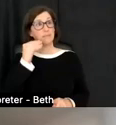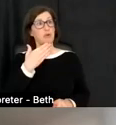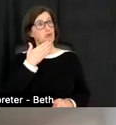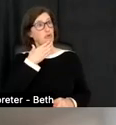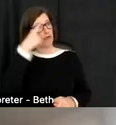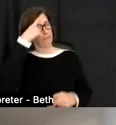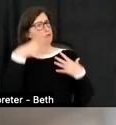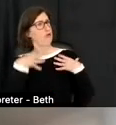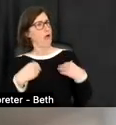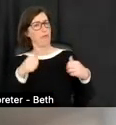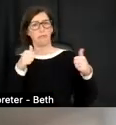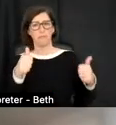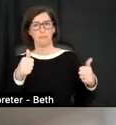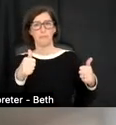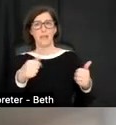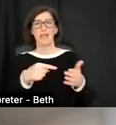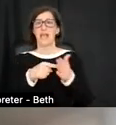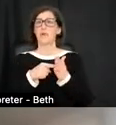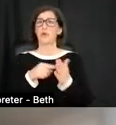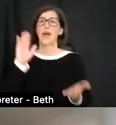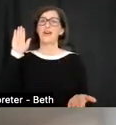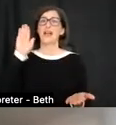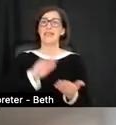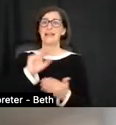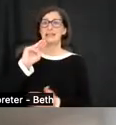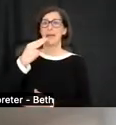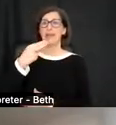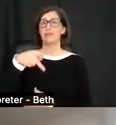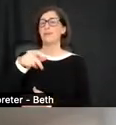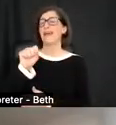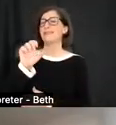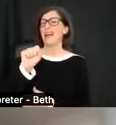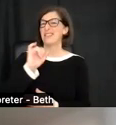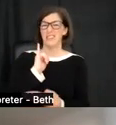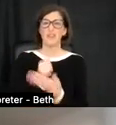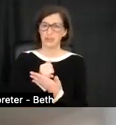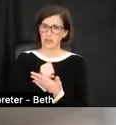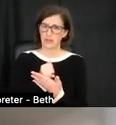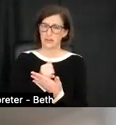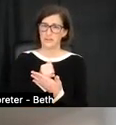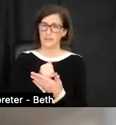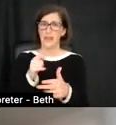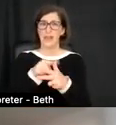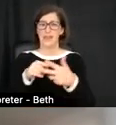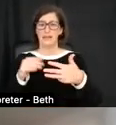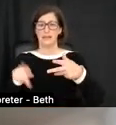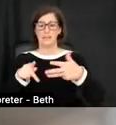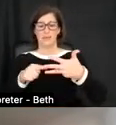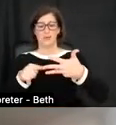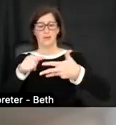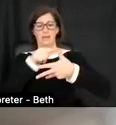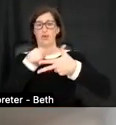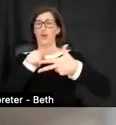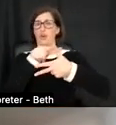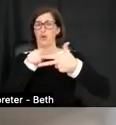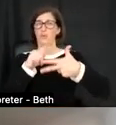health, they require less MHPSS interventions than the people that have serious mental